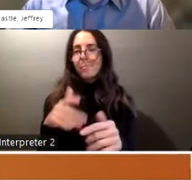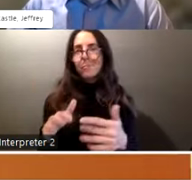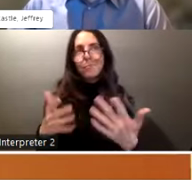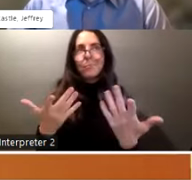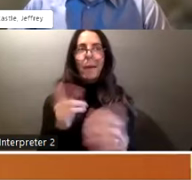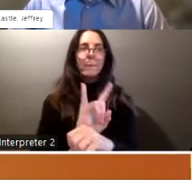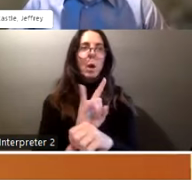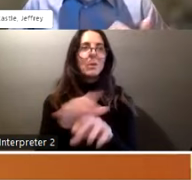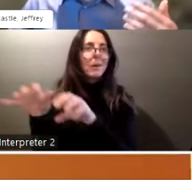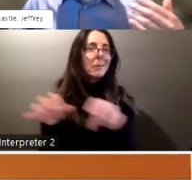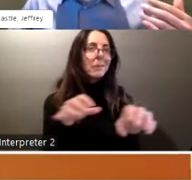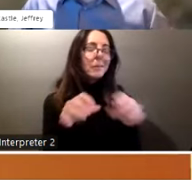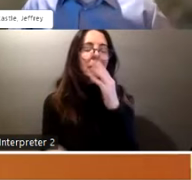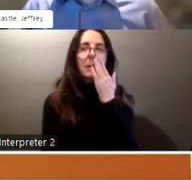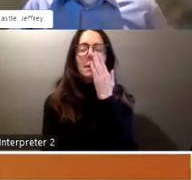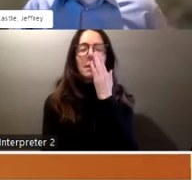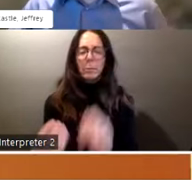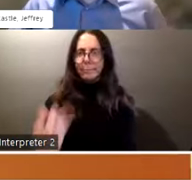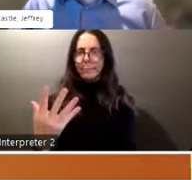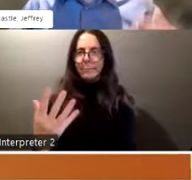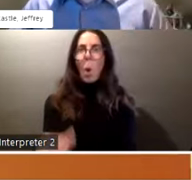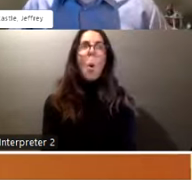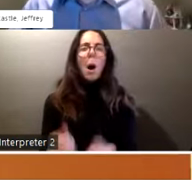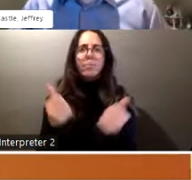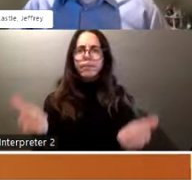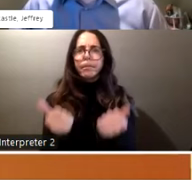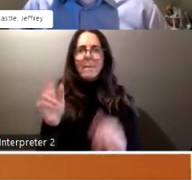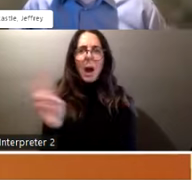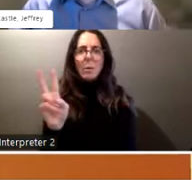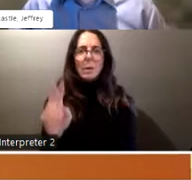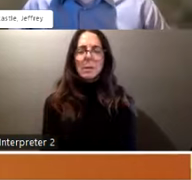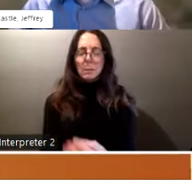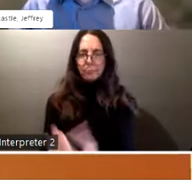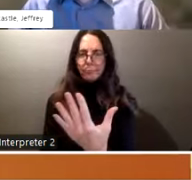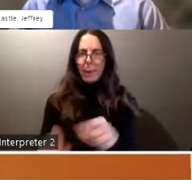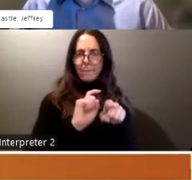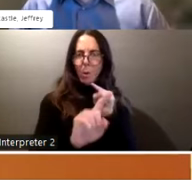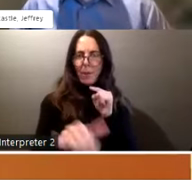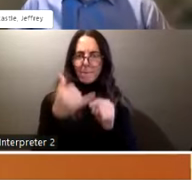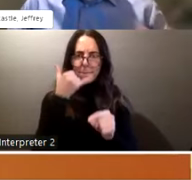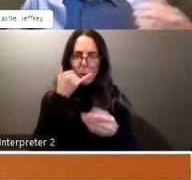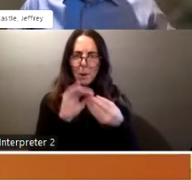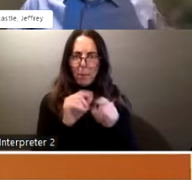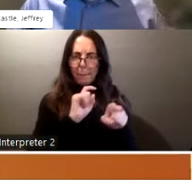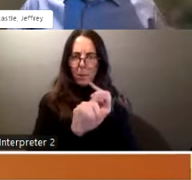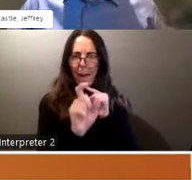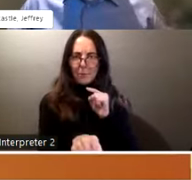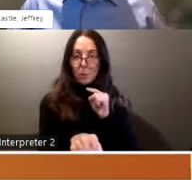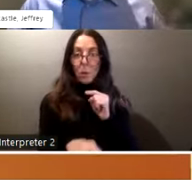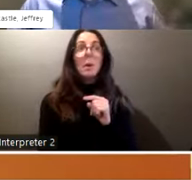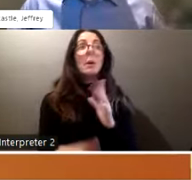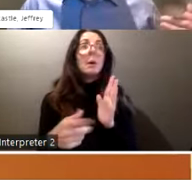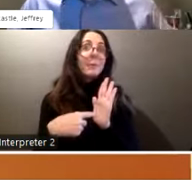fraudulent activity, or that your computer is full of viruses and you have to phone the phone number that's on the pop-up. If the victim calls a